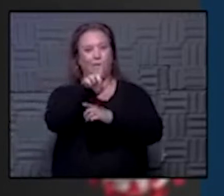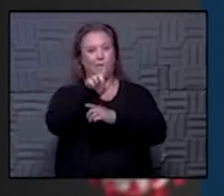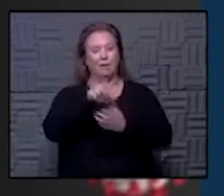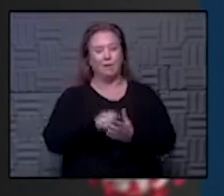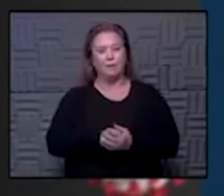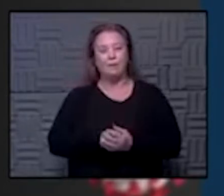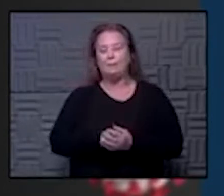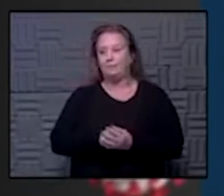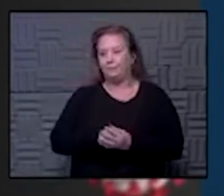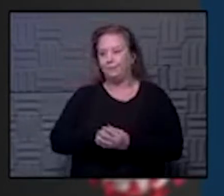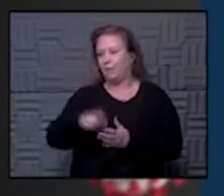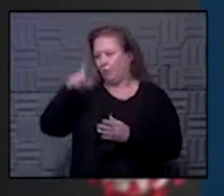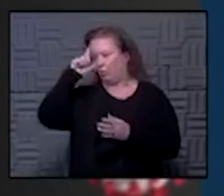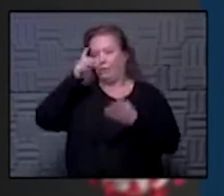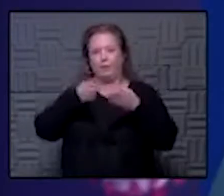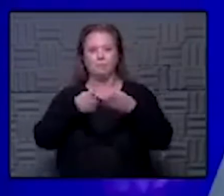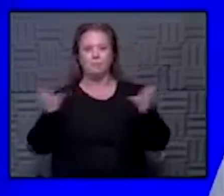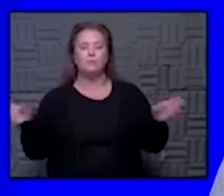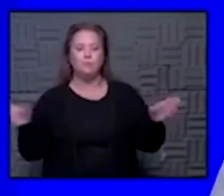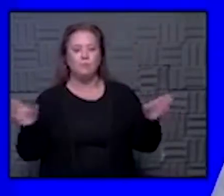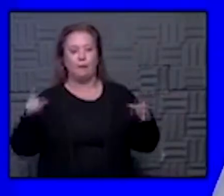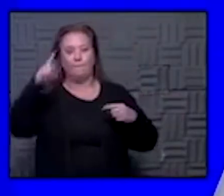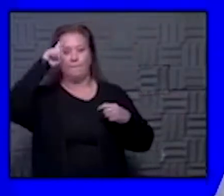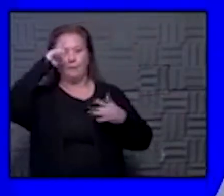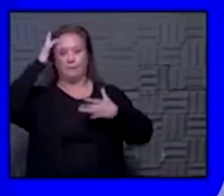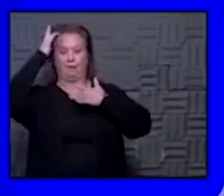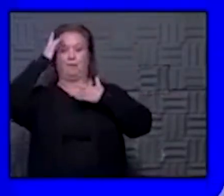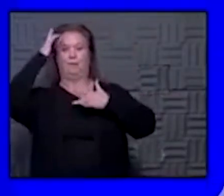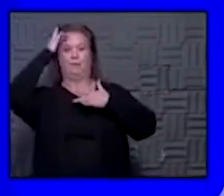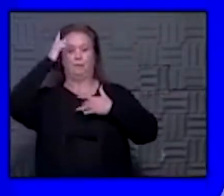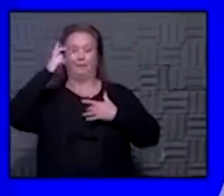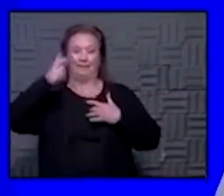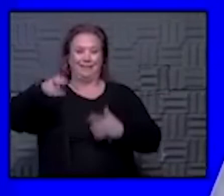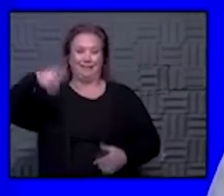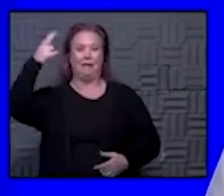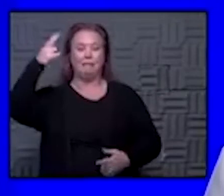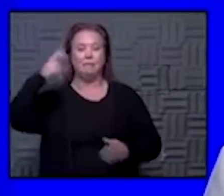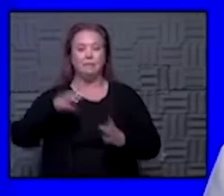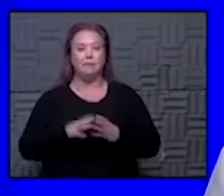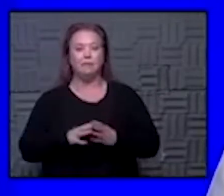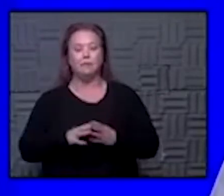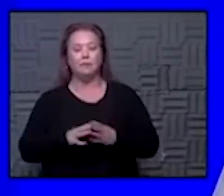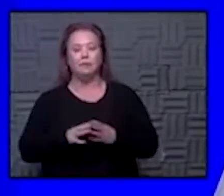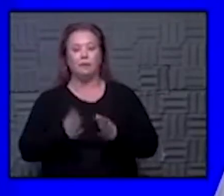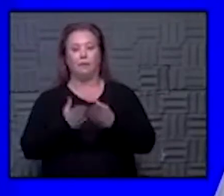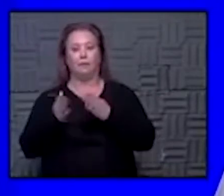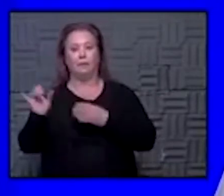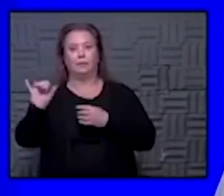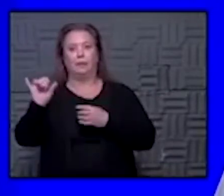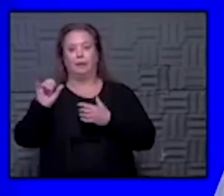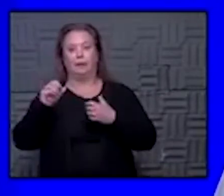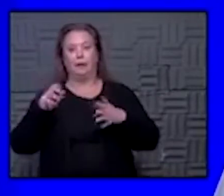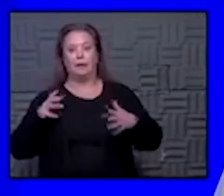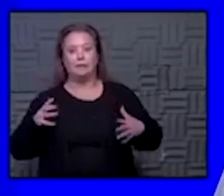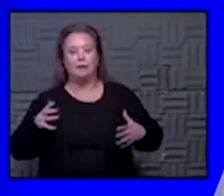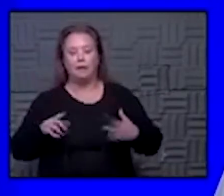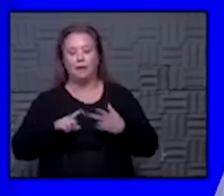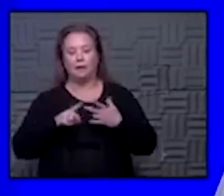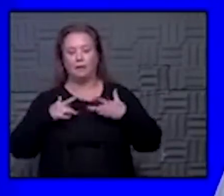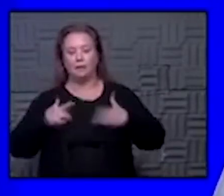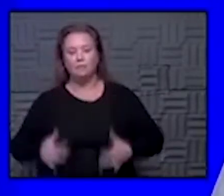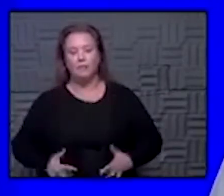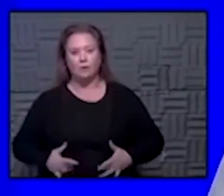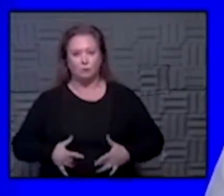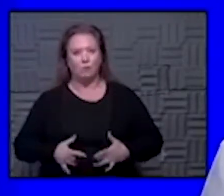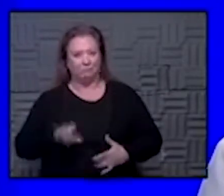No, I think we know overall that, mental illness is up. Things like anxiety and